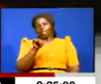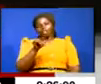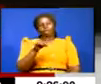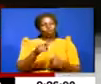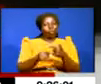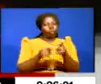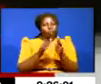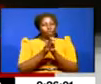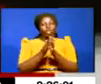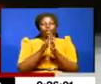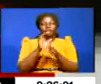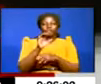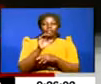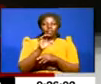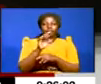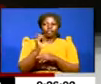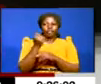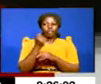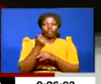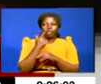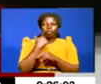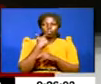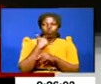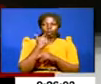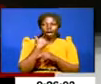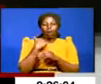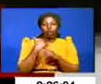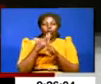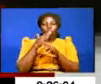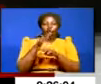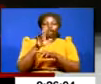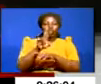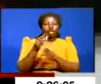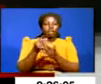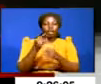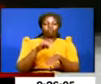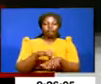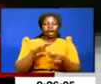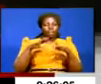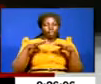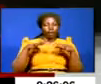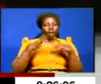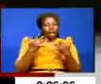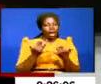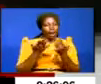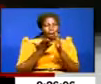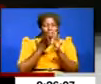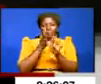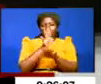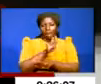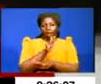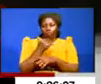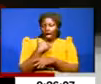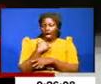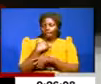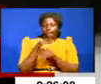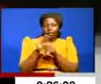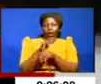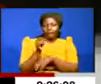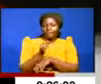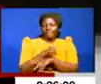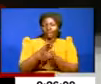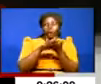might have excessively overspent during the holidays. The switch back to the reality of going an entire month without salaries has left